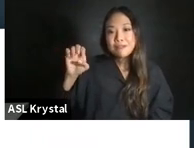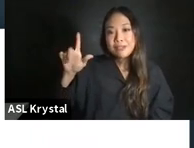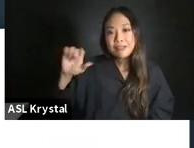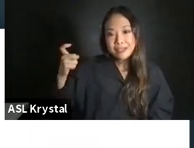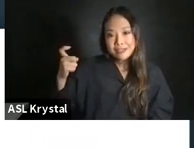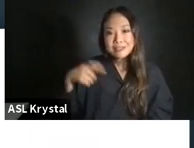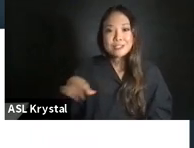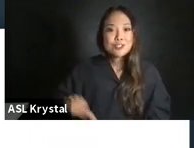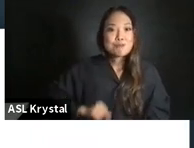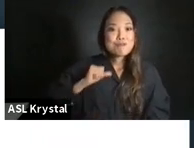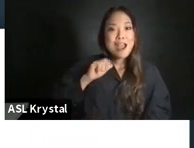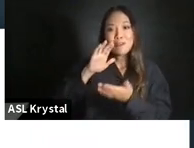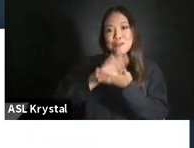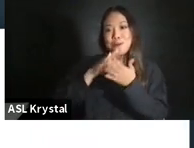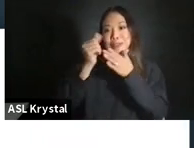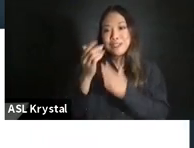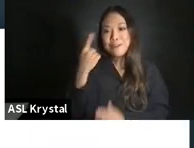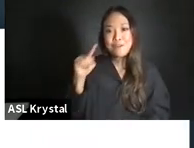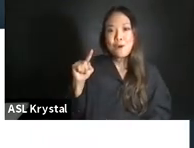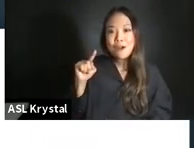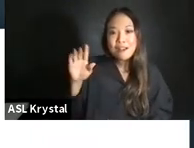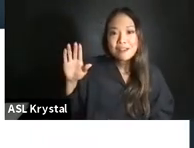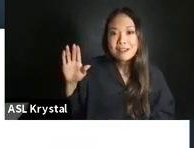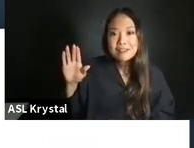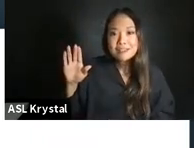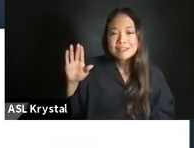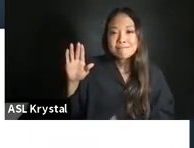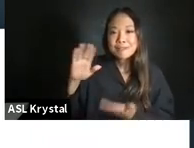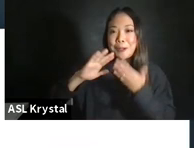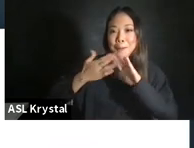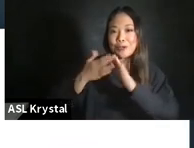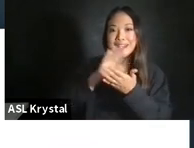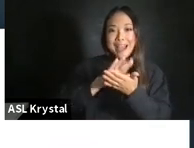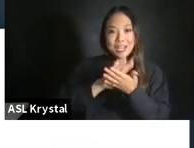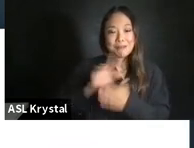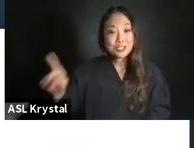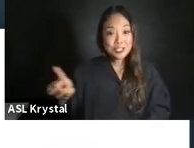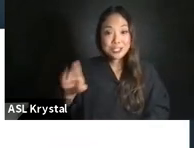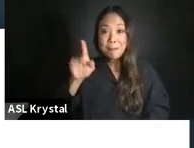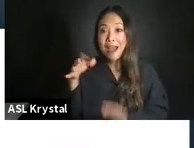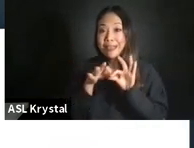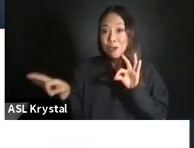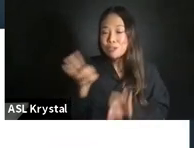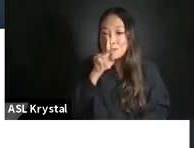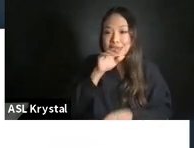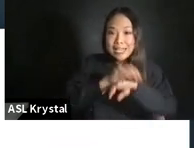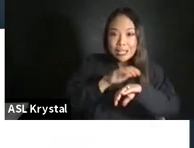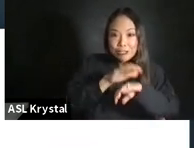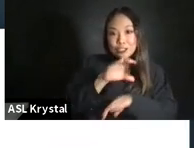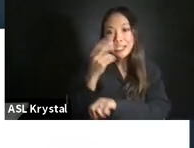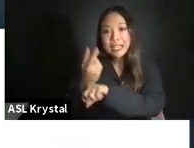english and haitian creole she is originally from haiti and brings several years of experience to the bps